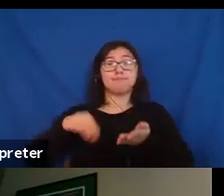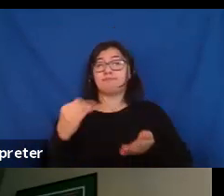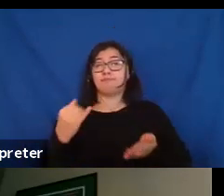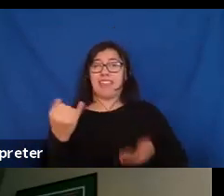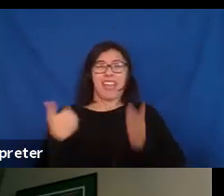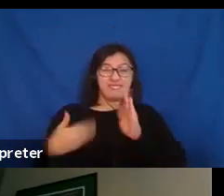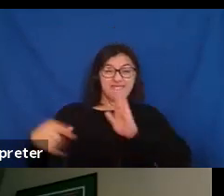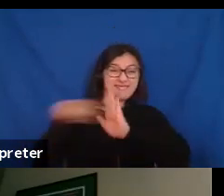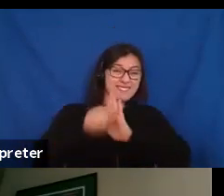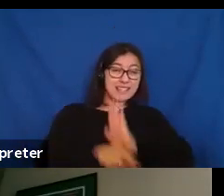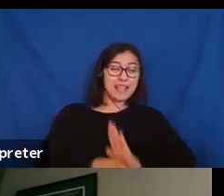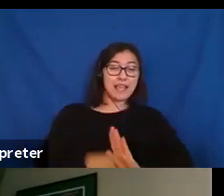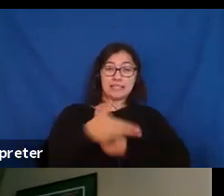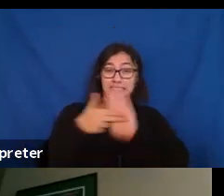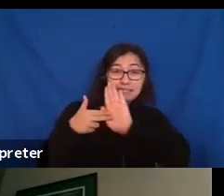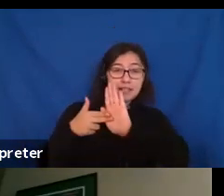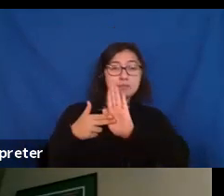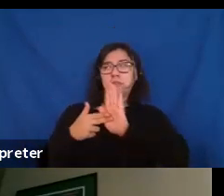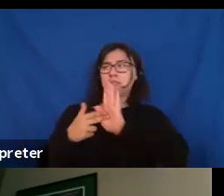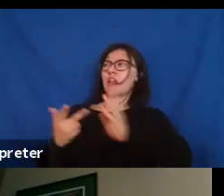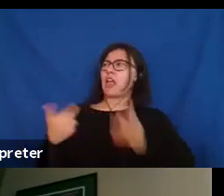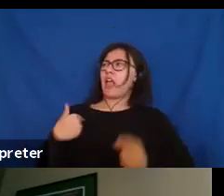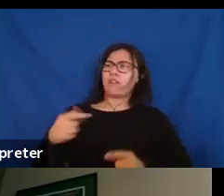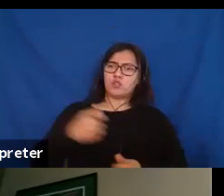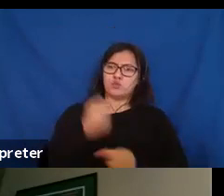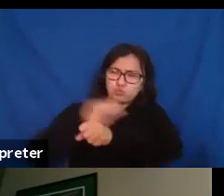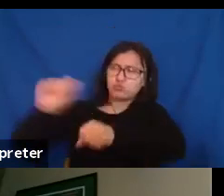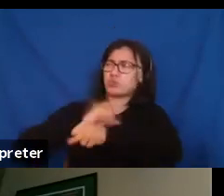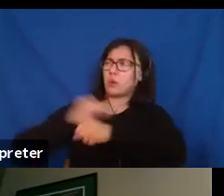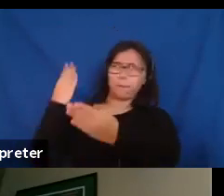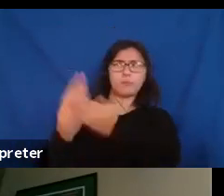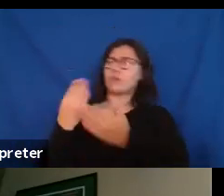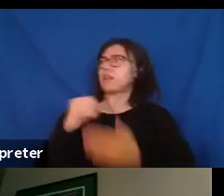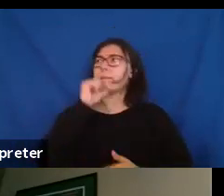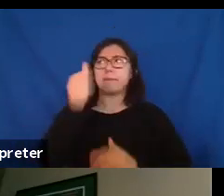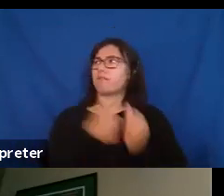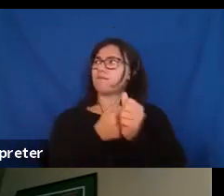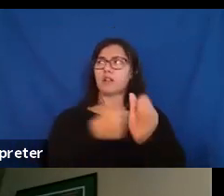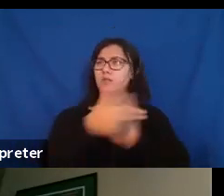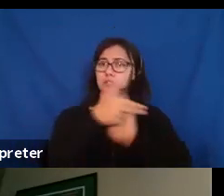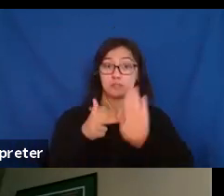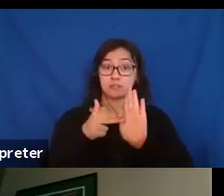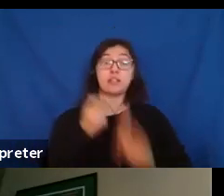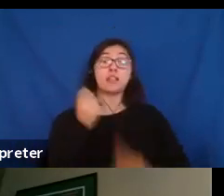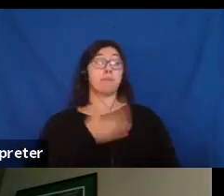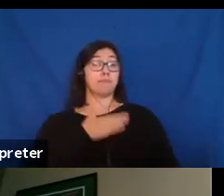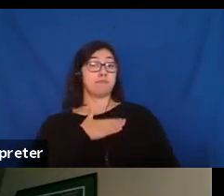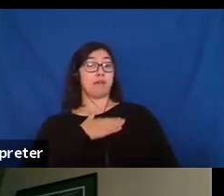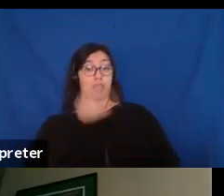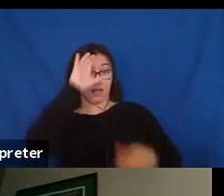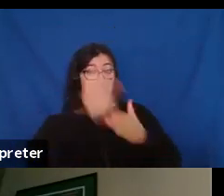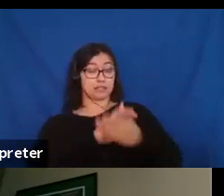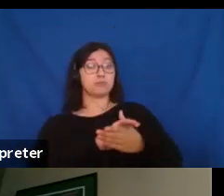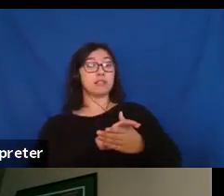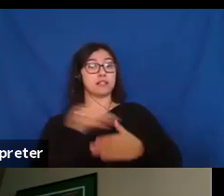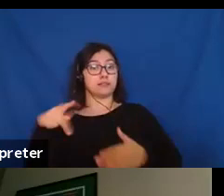like they have to work really hard to prove that they're not those negative stereotypes. So for example, my partner is Black. That's actually my partner